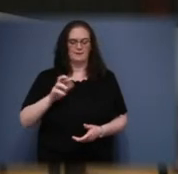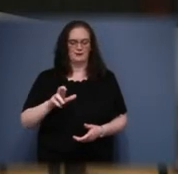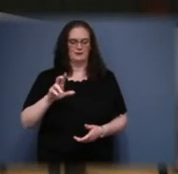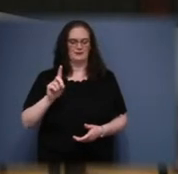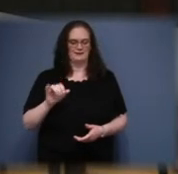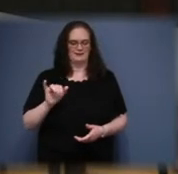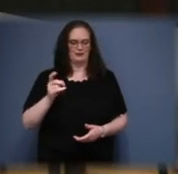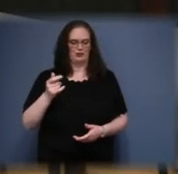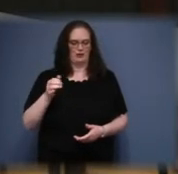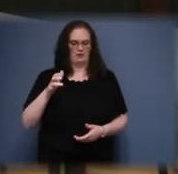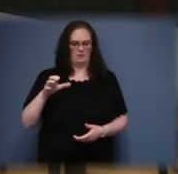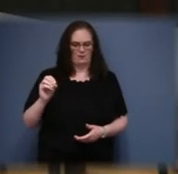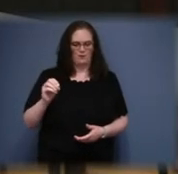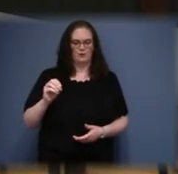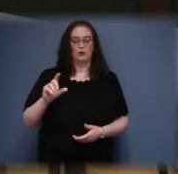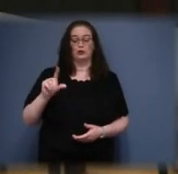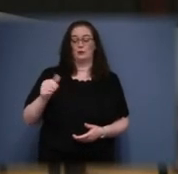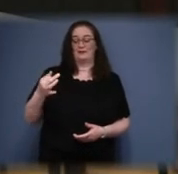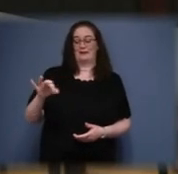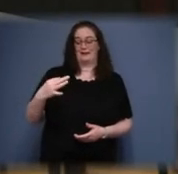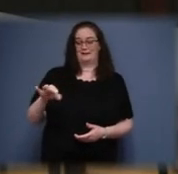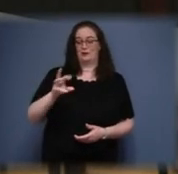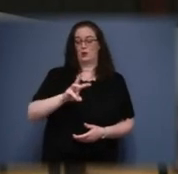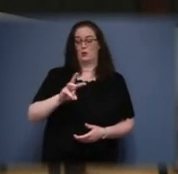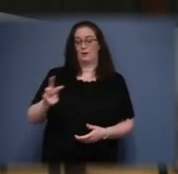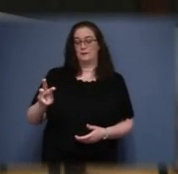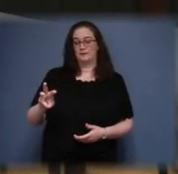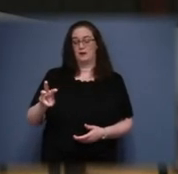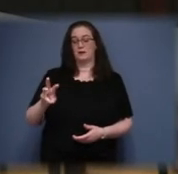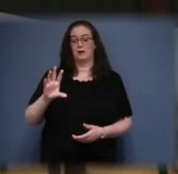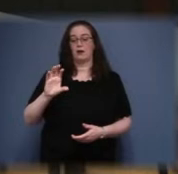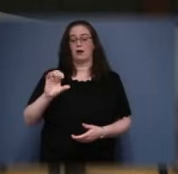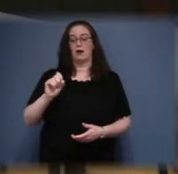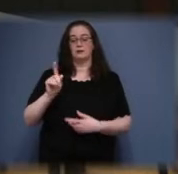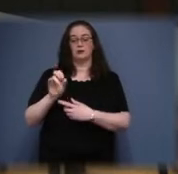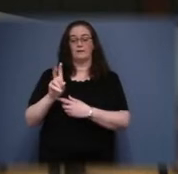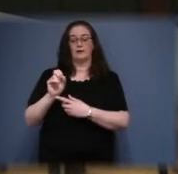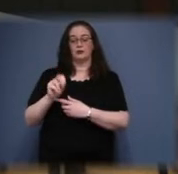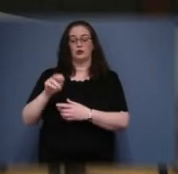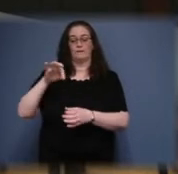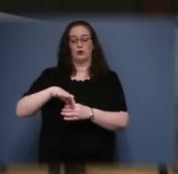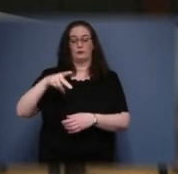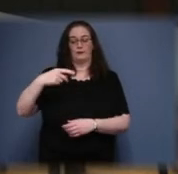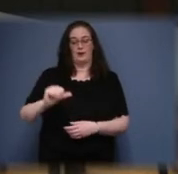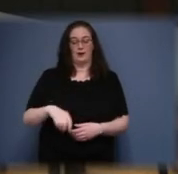in 2019, on the website Conservation Voters of PA,